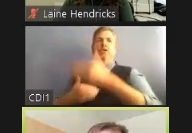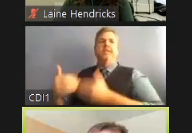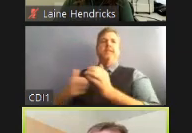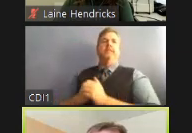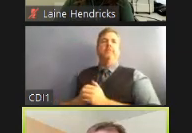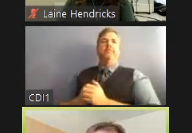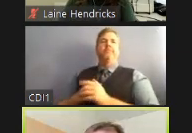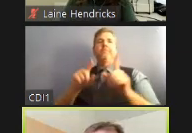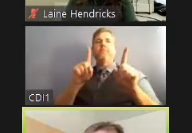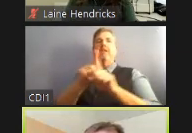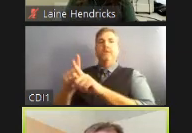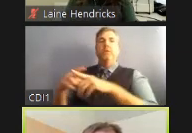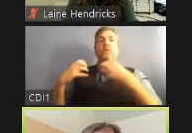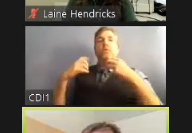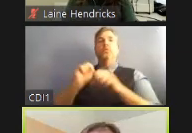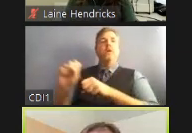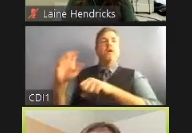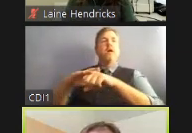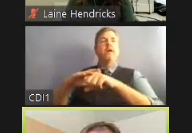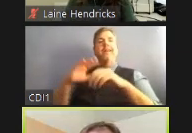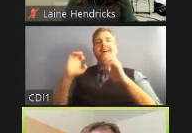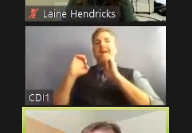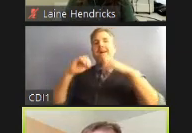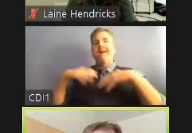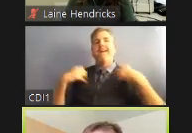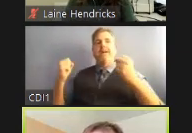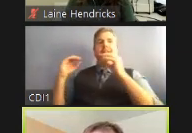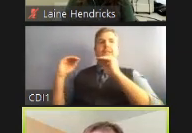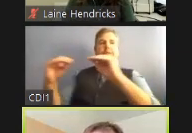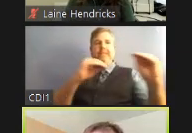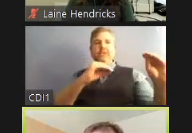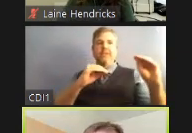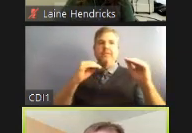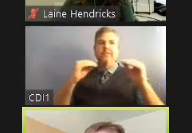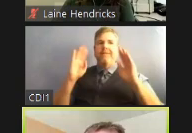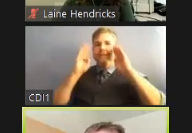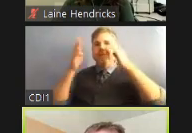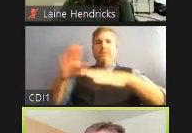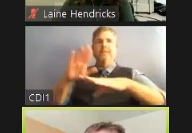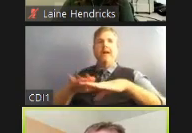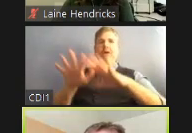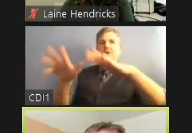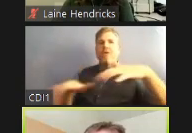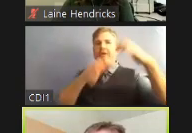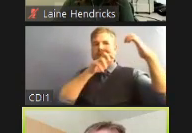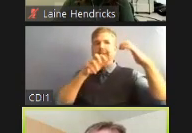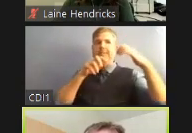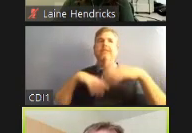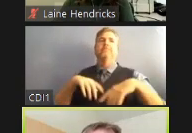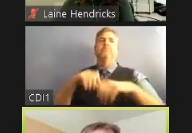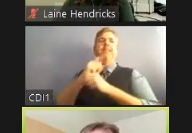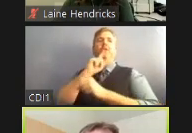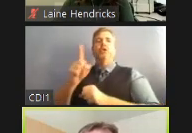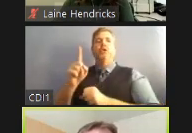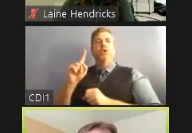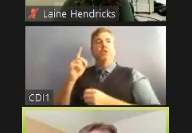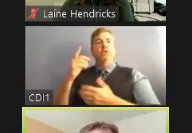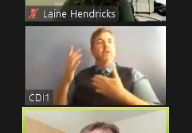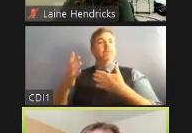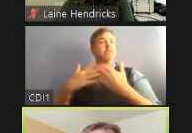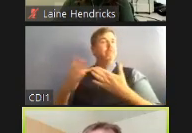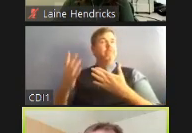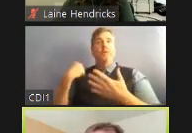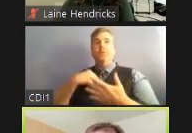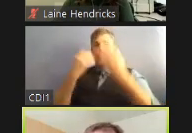really focusing on the audience and the community itself to ensure that our messaging is aligned with the needs